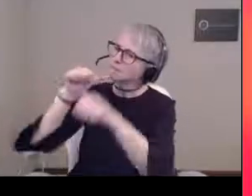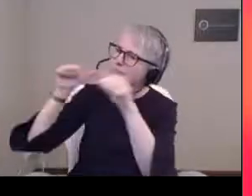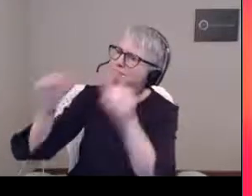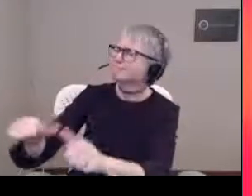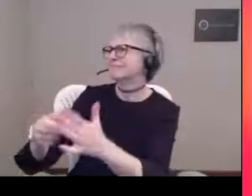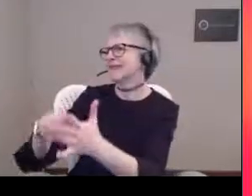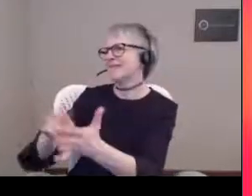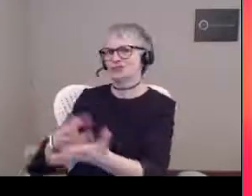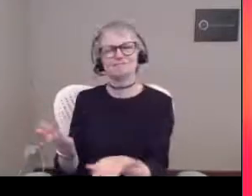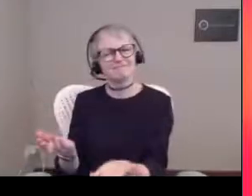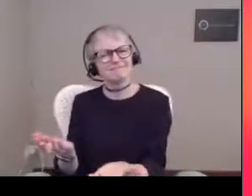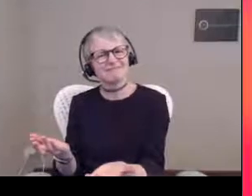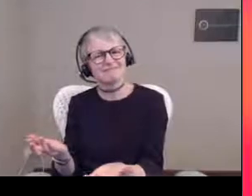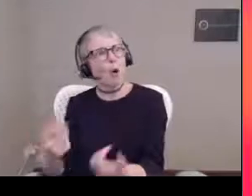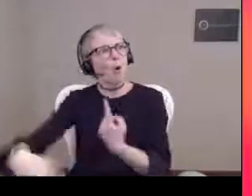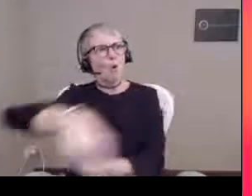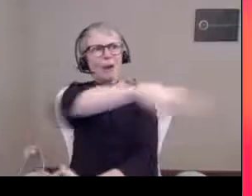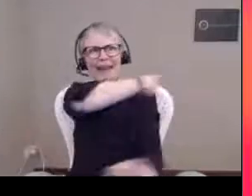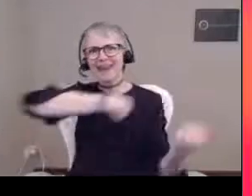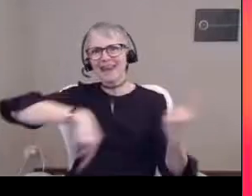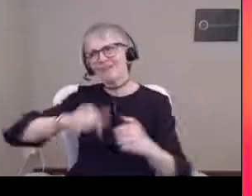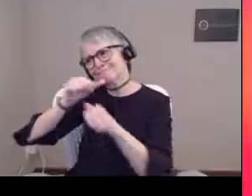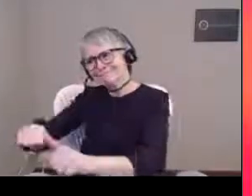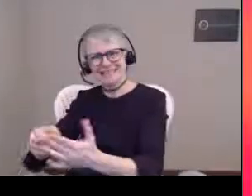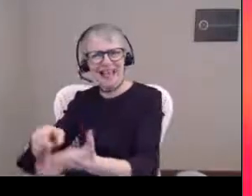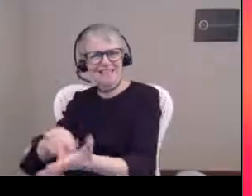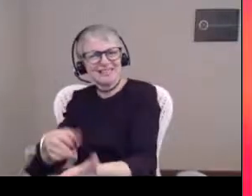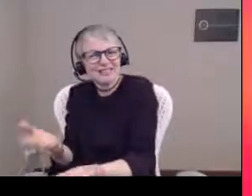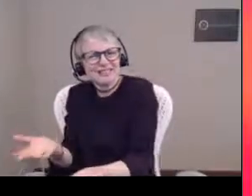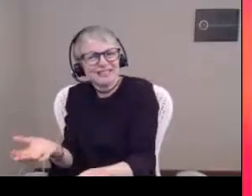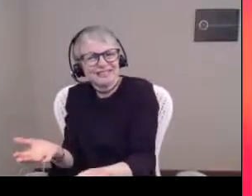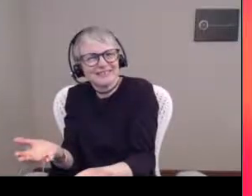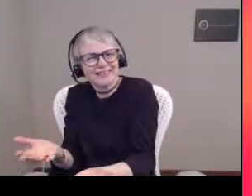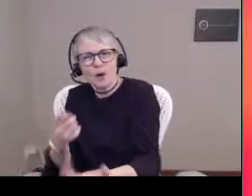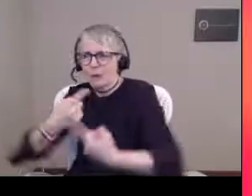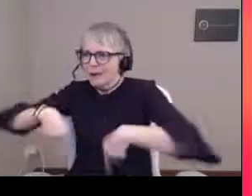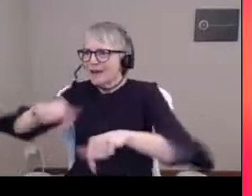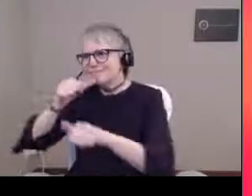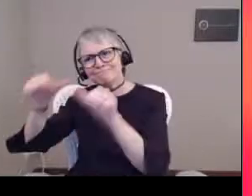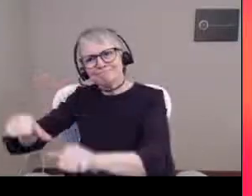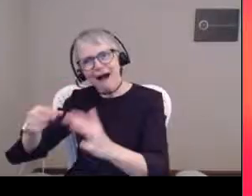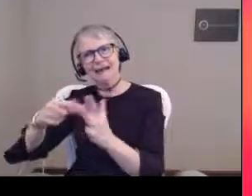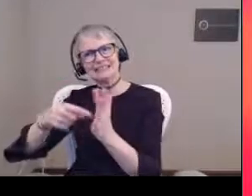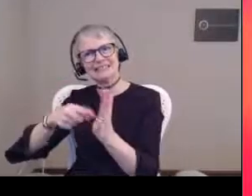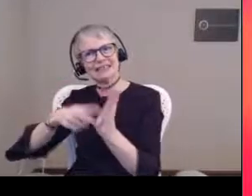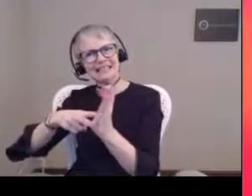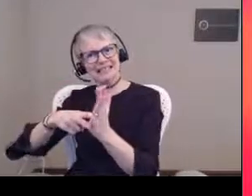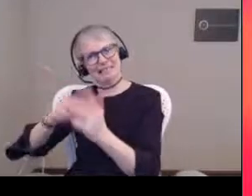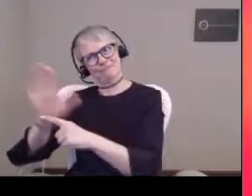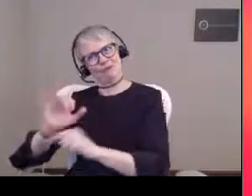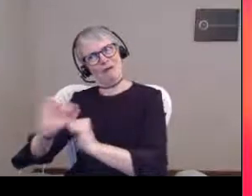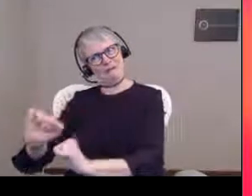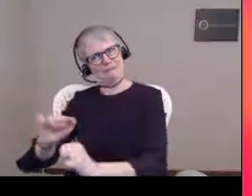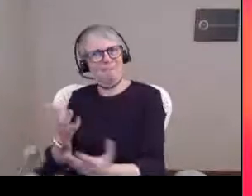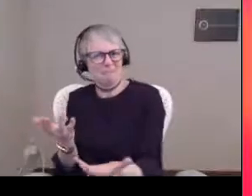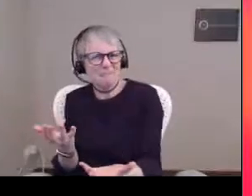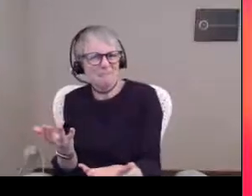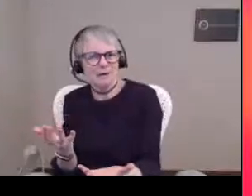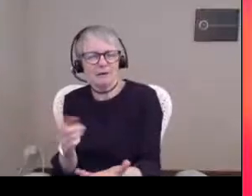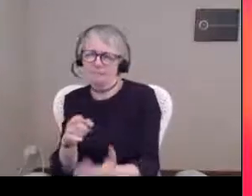organisation loves television and and loves our programming. So that's really important.